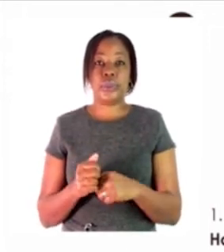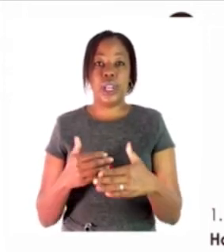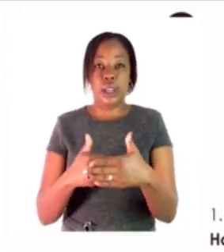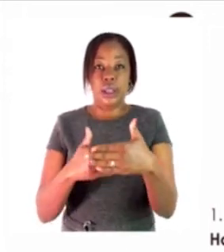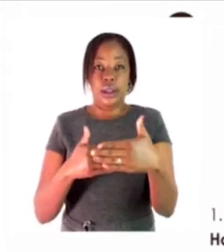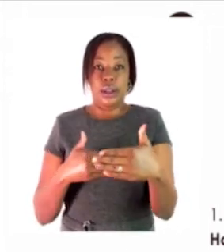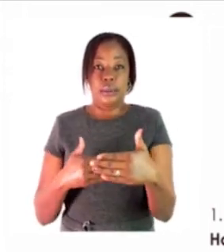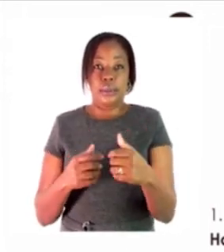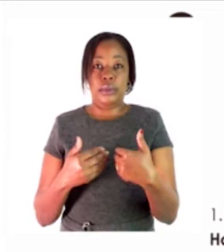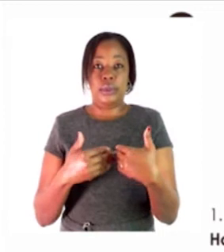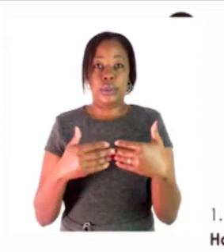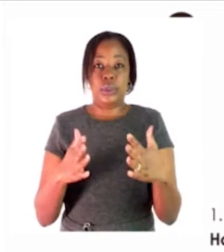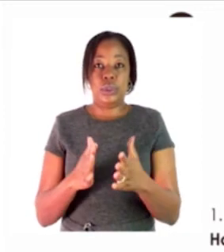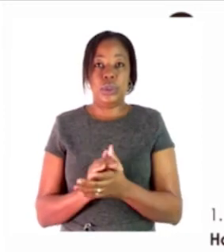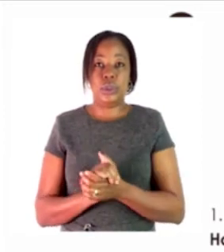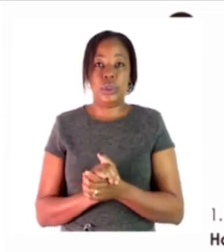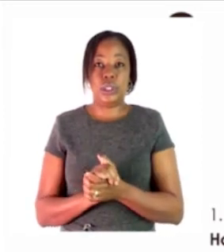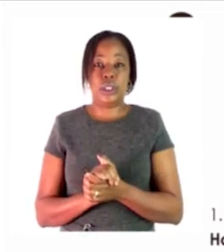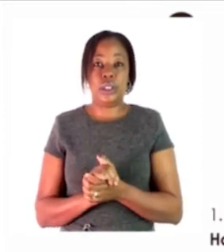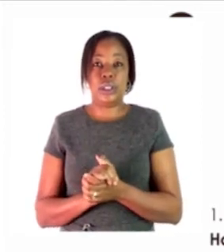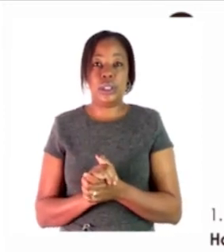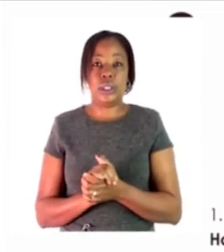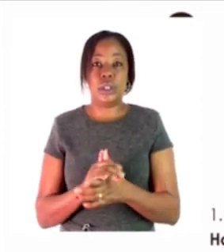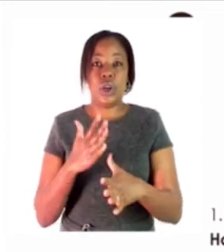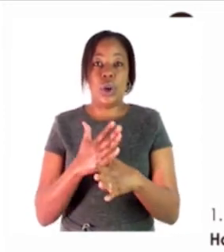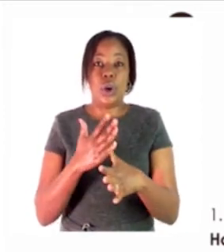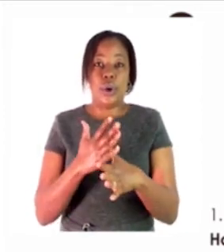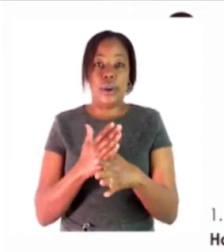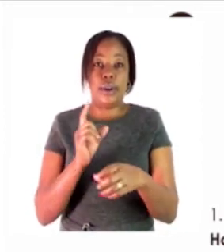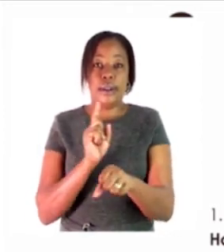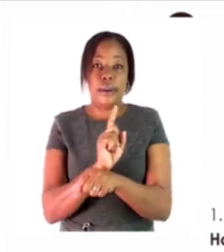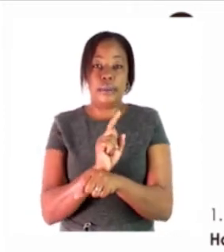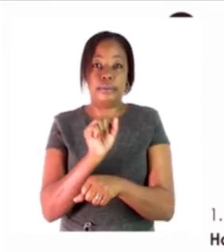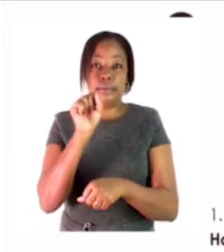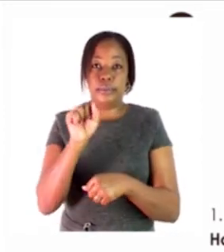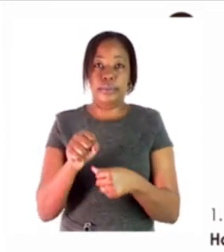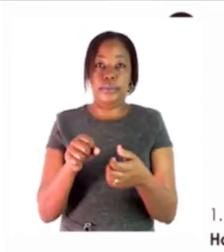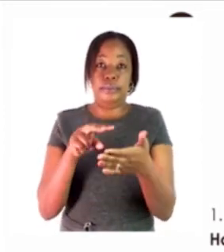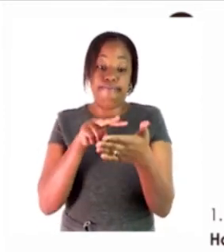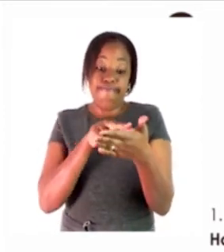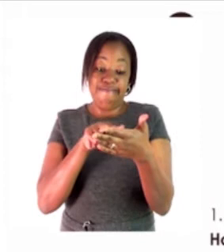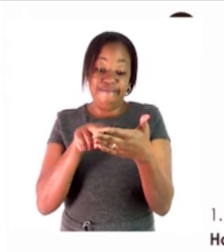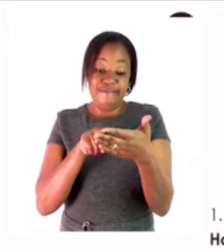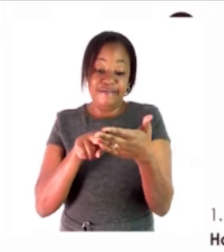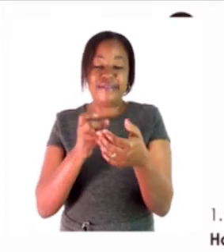start working on the problems, you have to read them and with